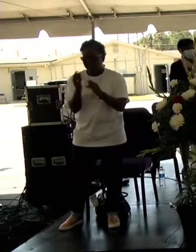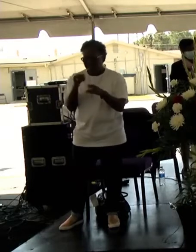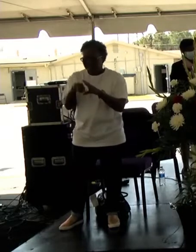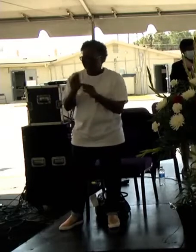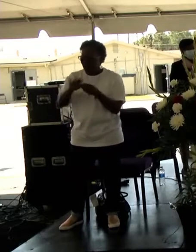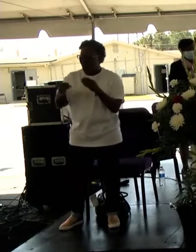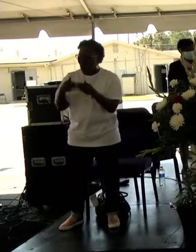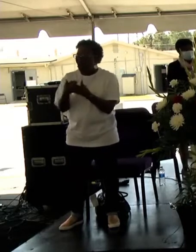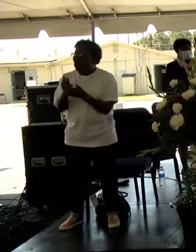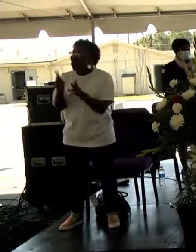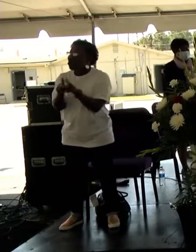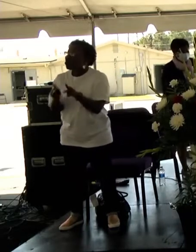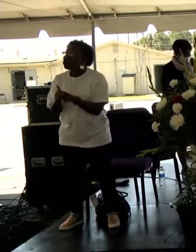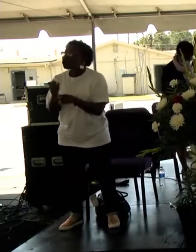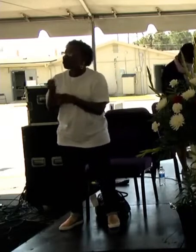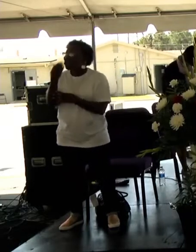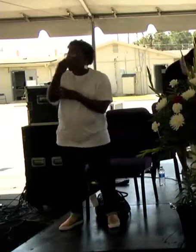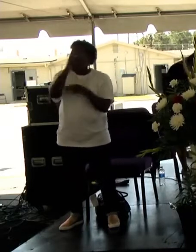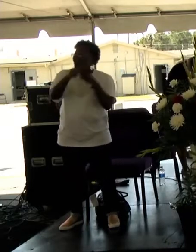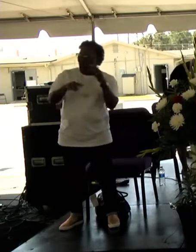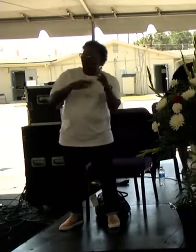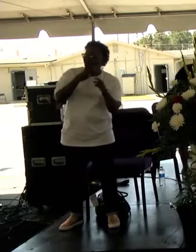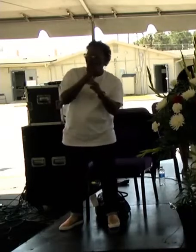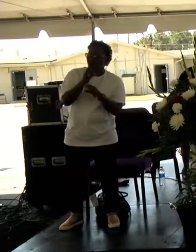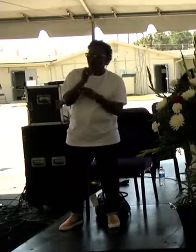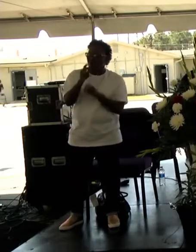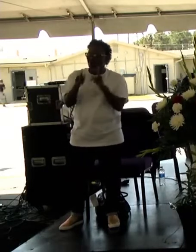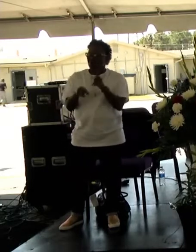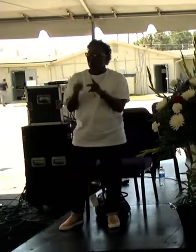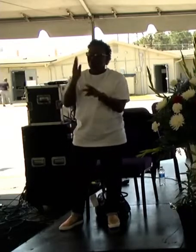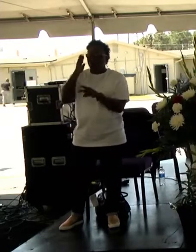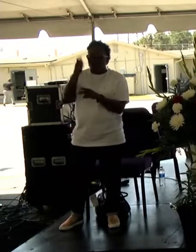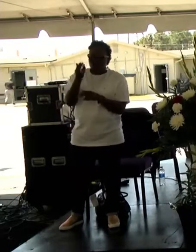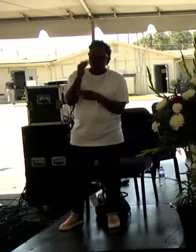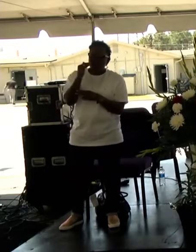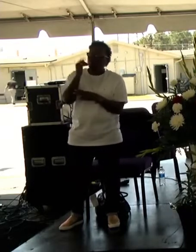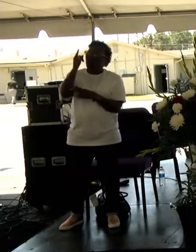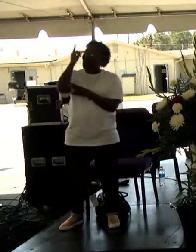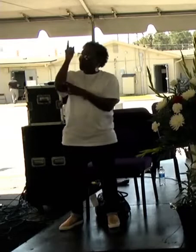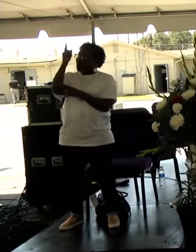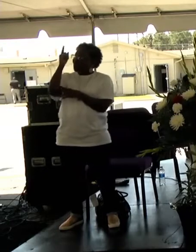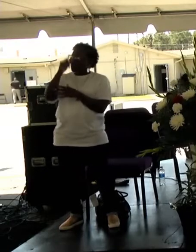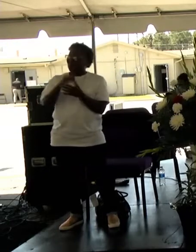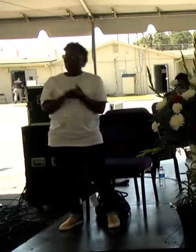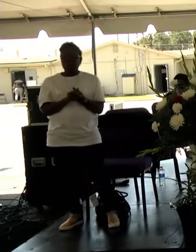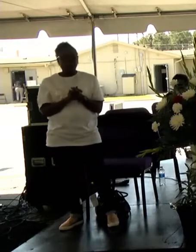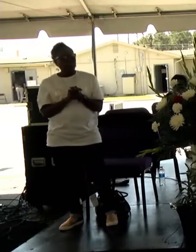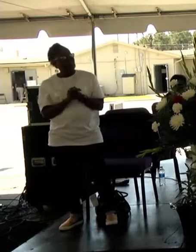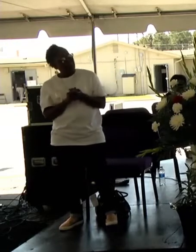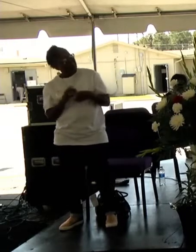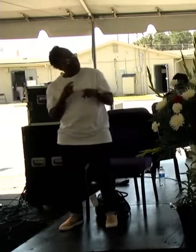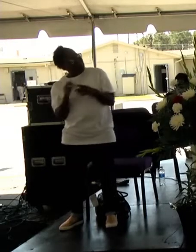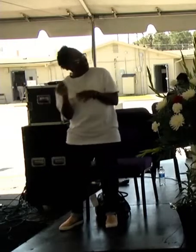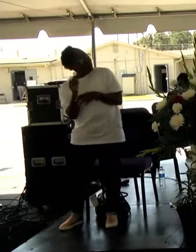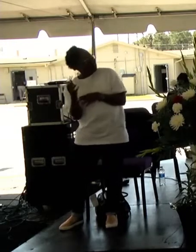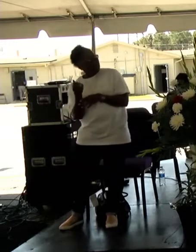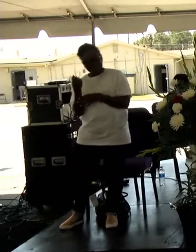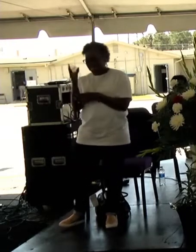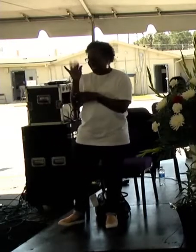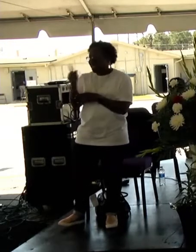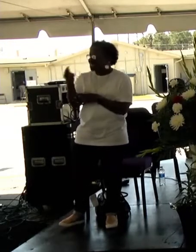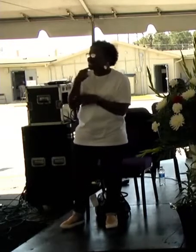world so people may know him. So I need intimacy without inconsistency. But